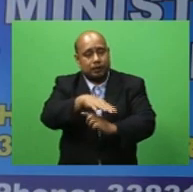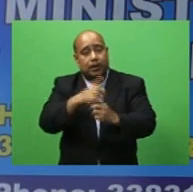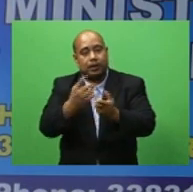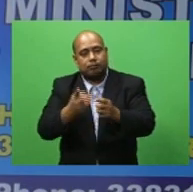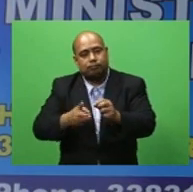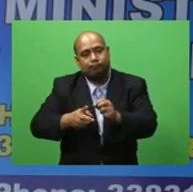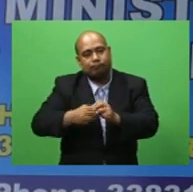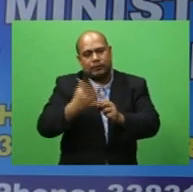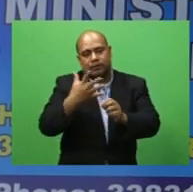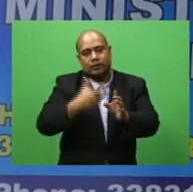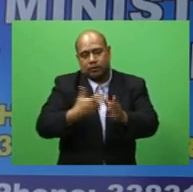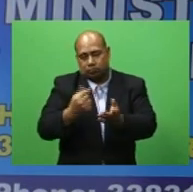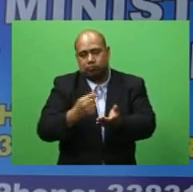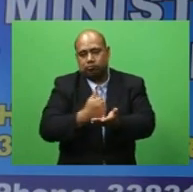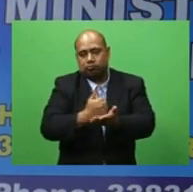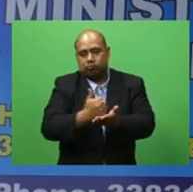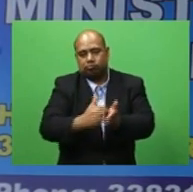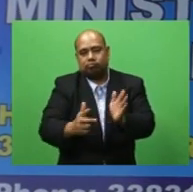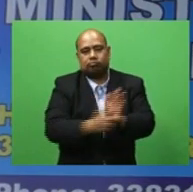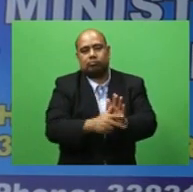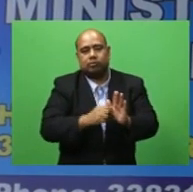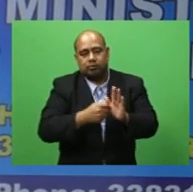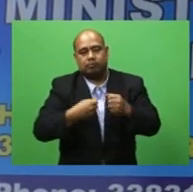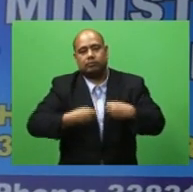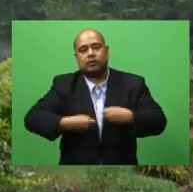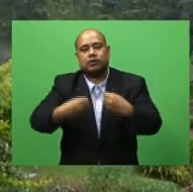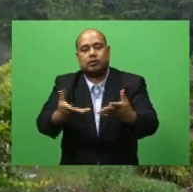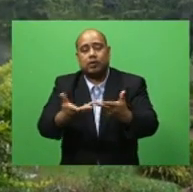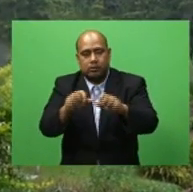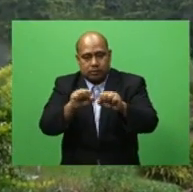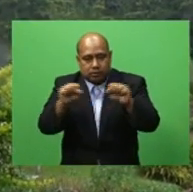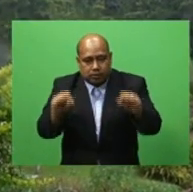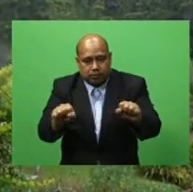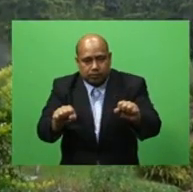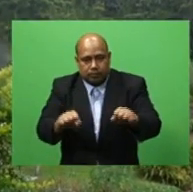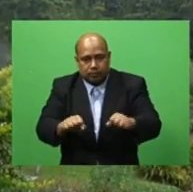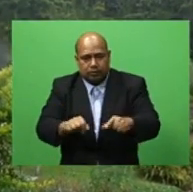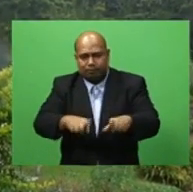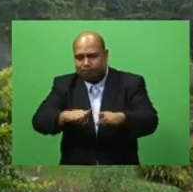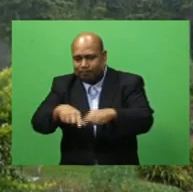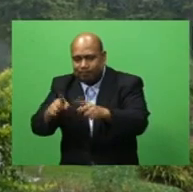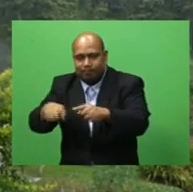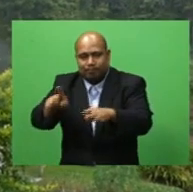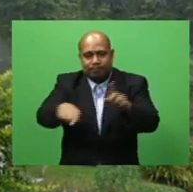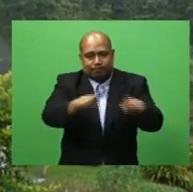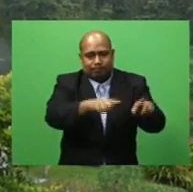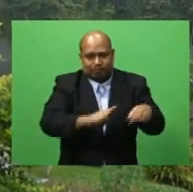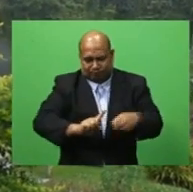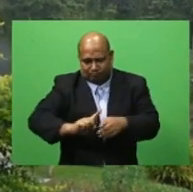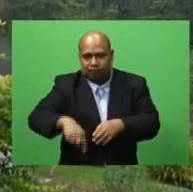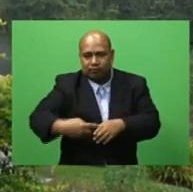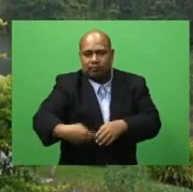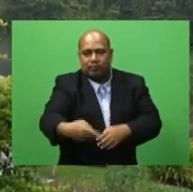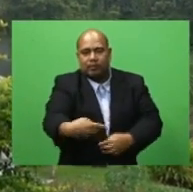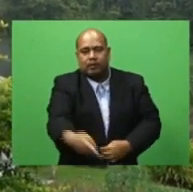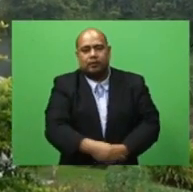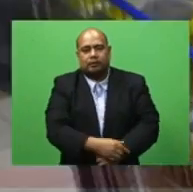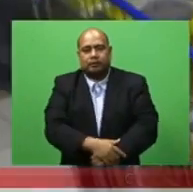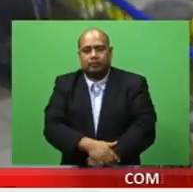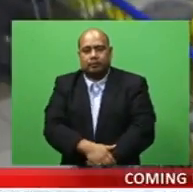plan, which provides the national strategy to sustain biodiversity. Chosayananuga, FBC